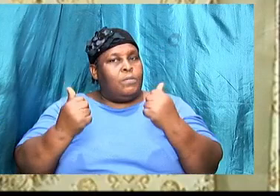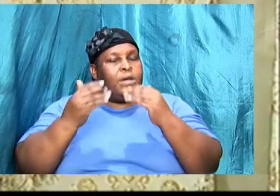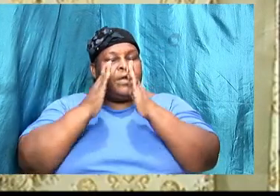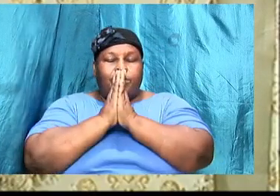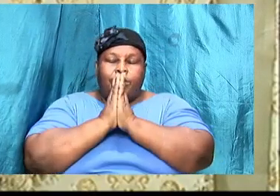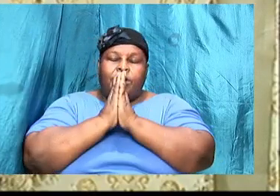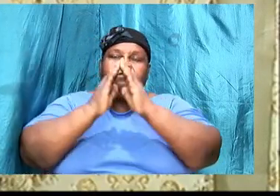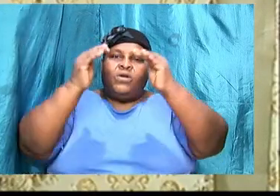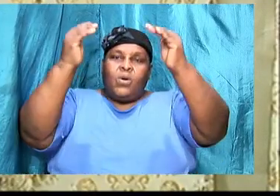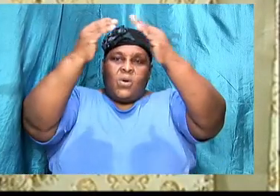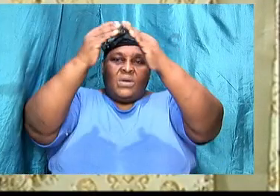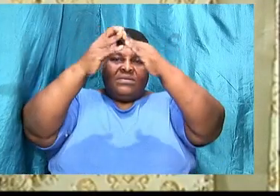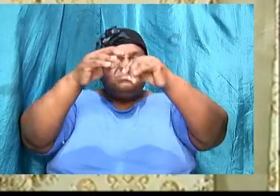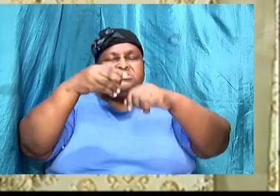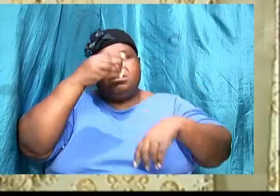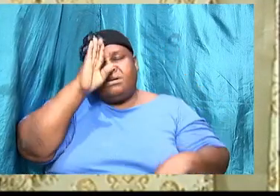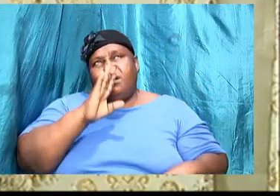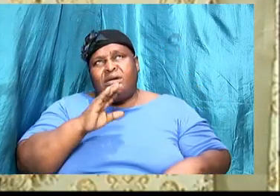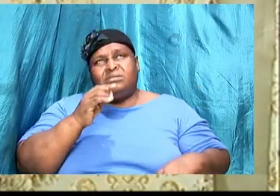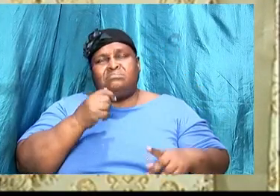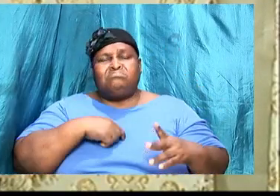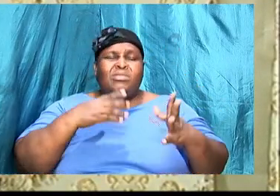about a house and say God you know I want a house